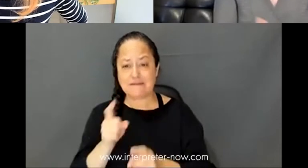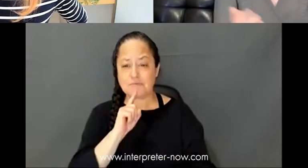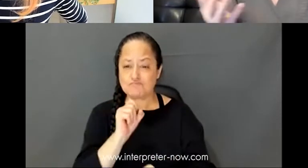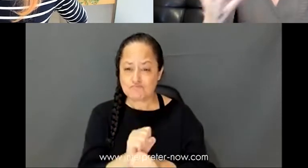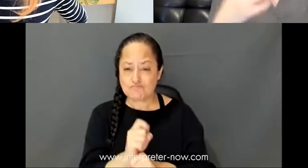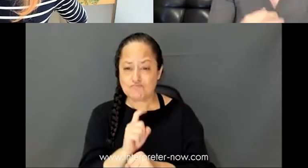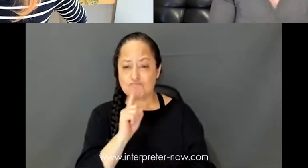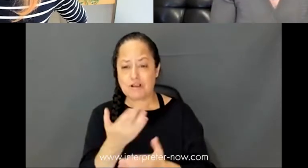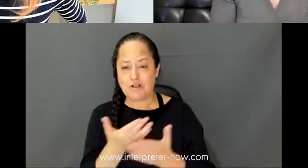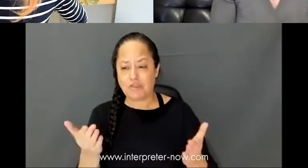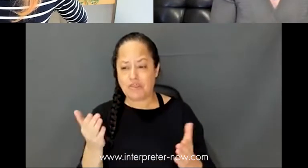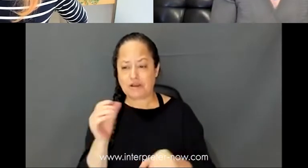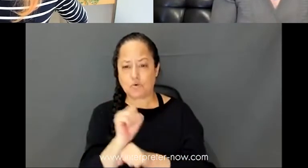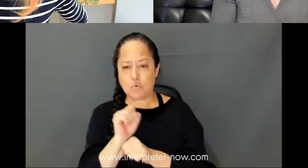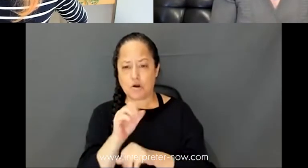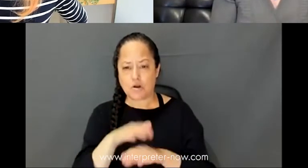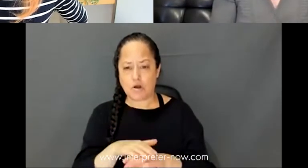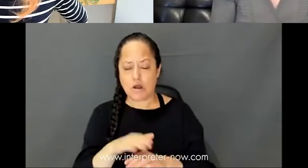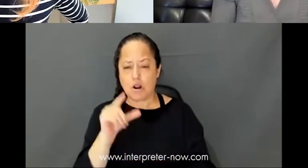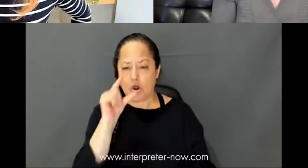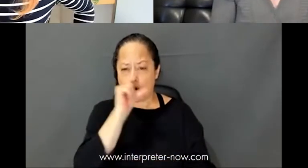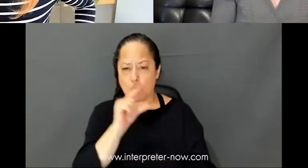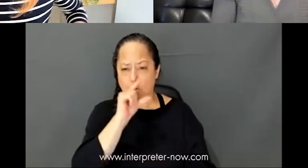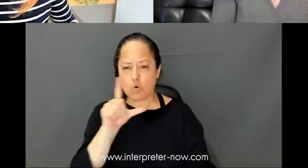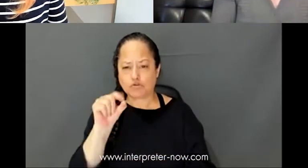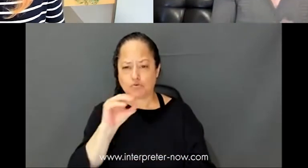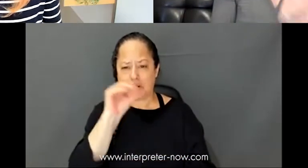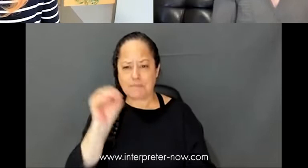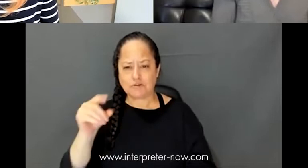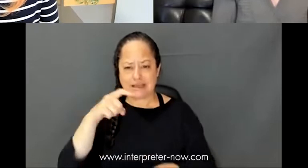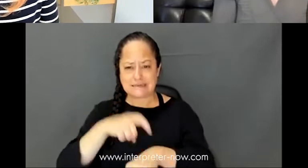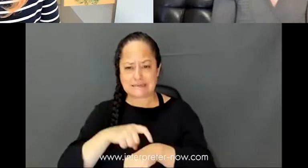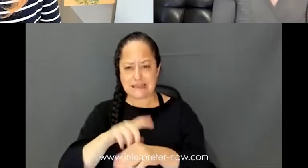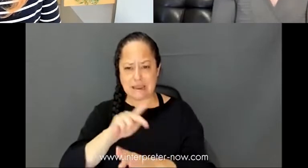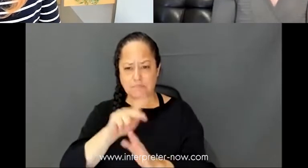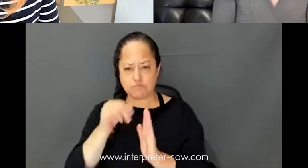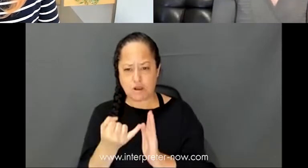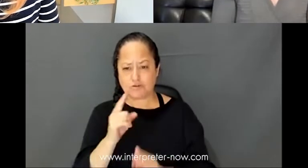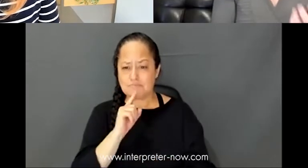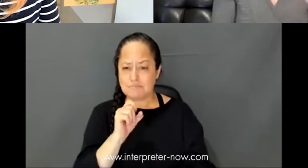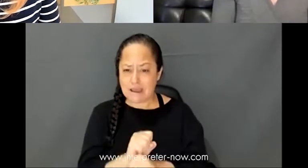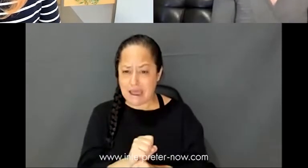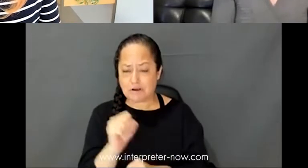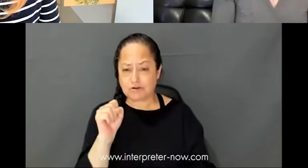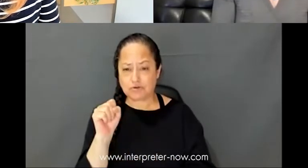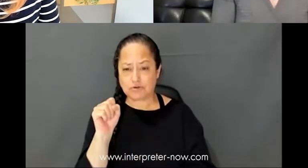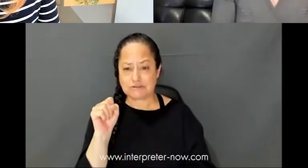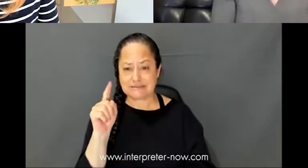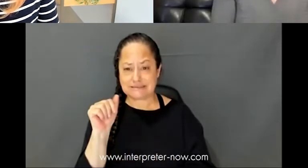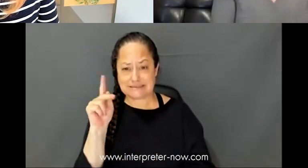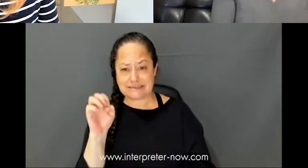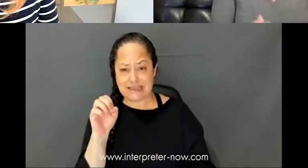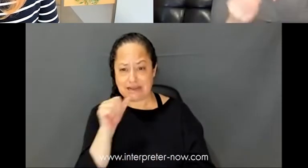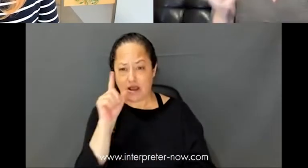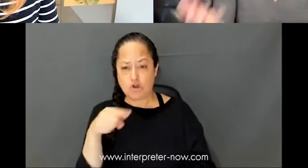work on. Think of Google's 20% time projects, where there's some actual stakes. It's not purely